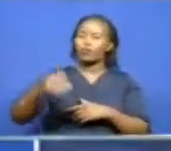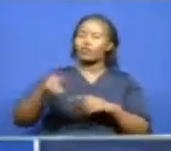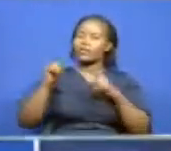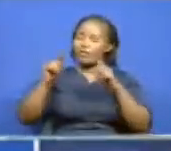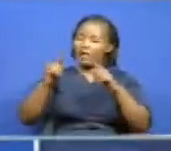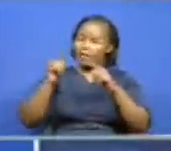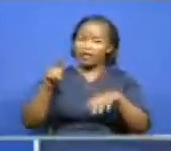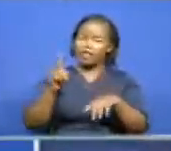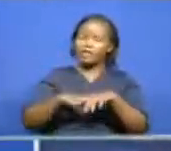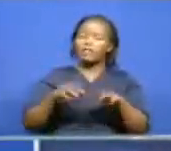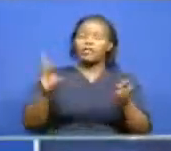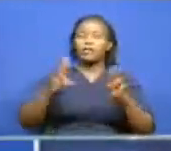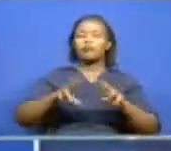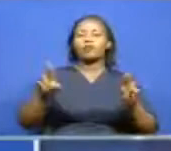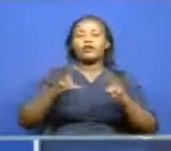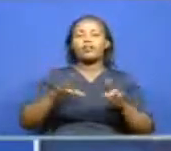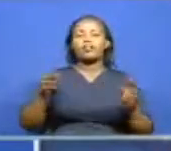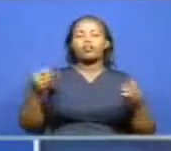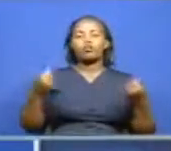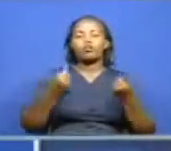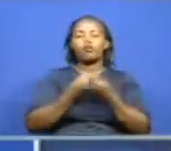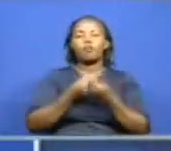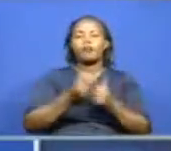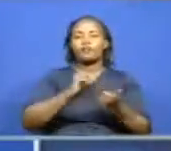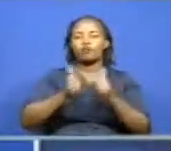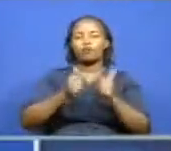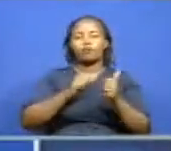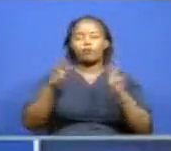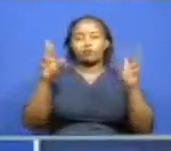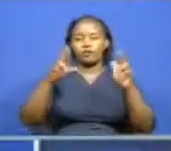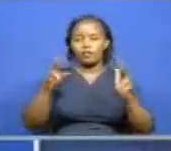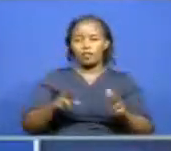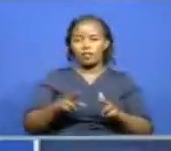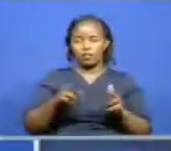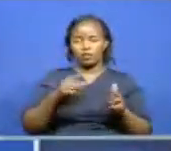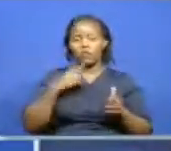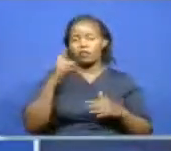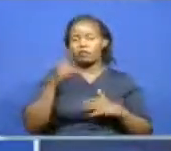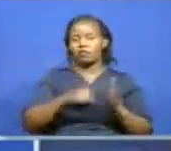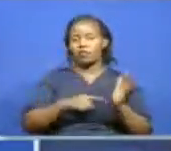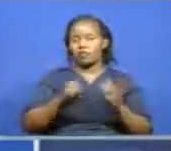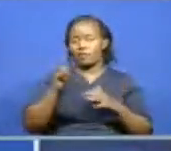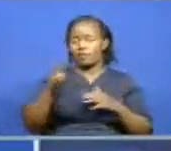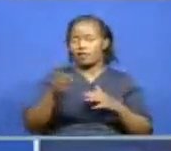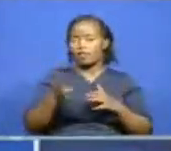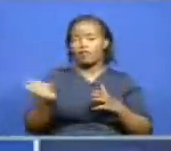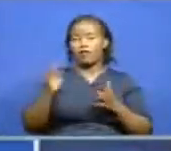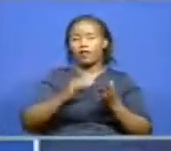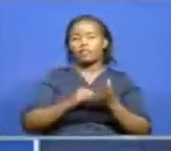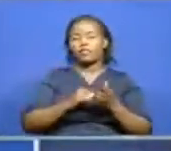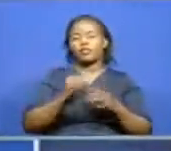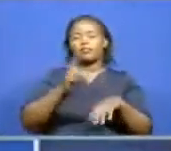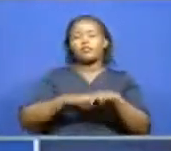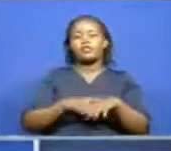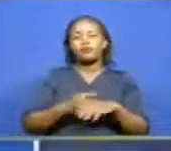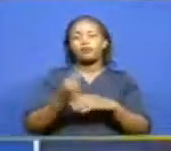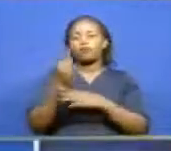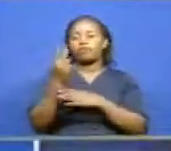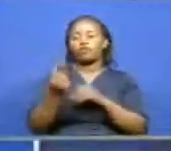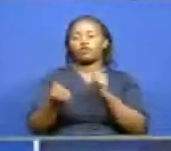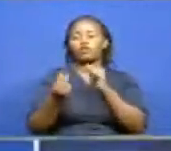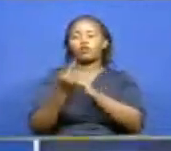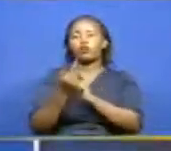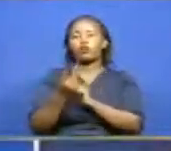to take part in major international competitions, tracing same accusations back to the eve of the 2012